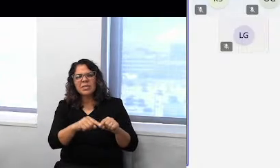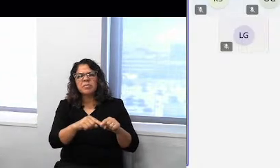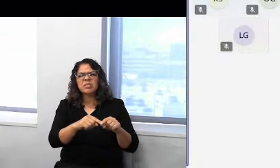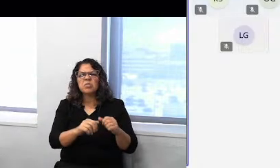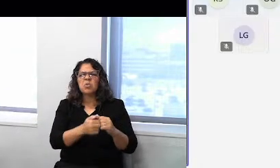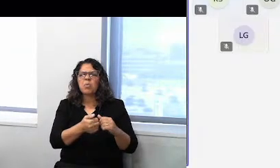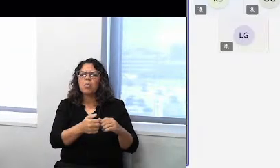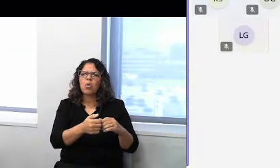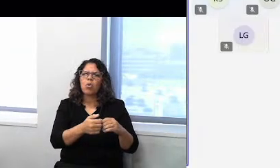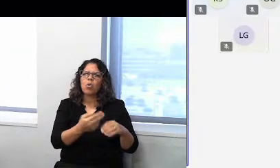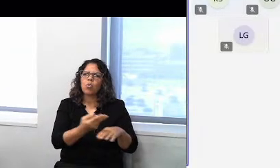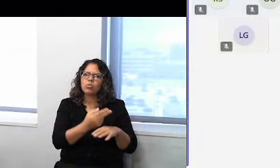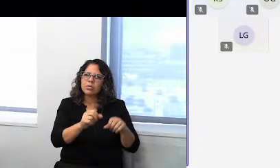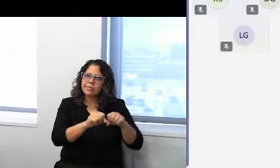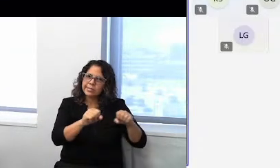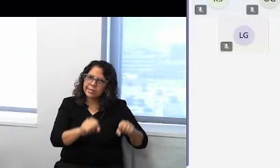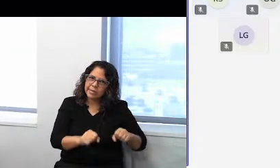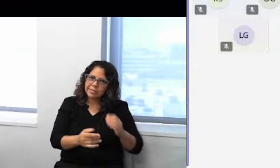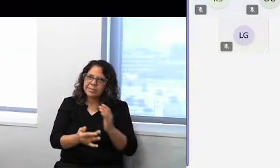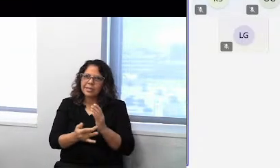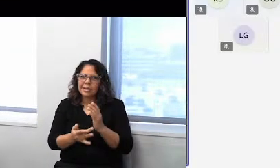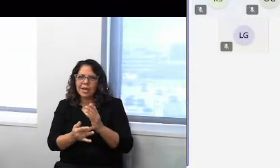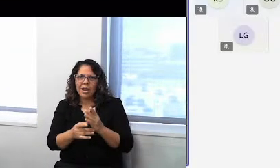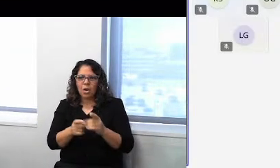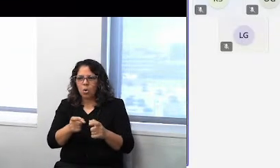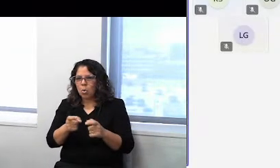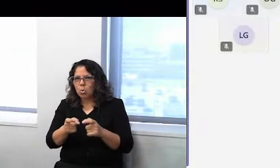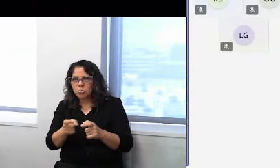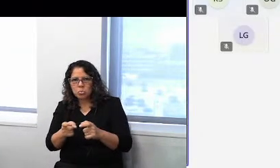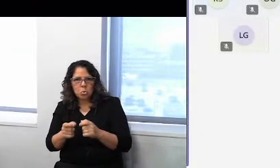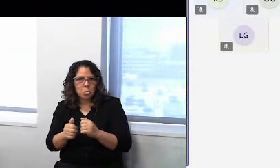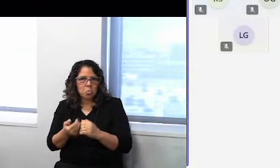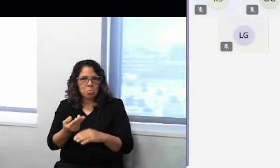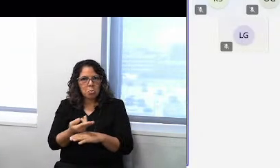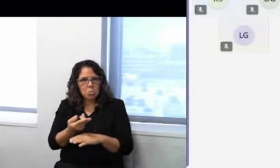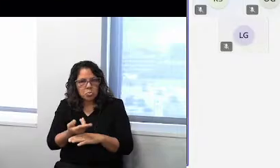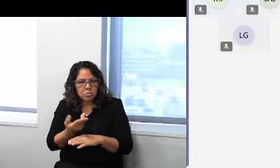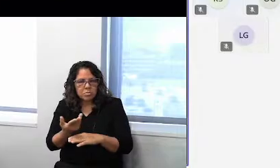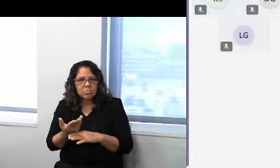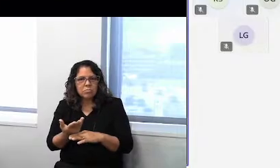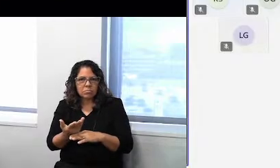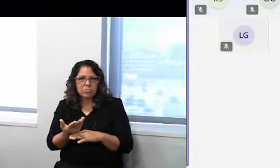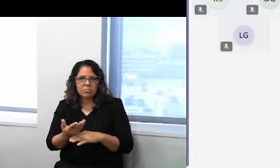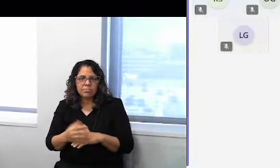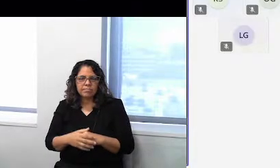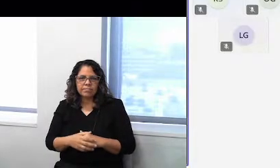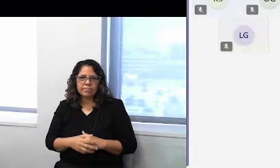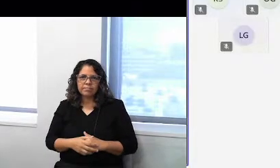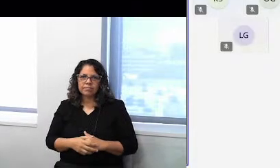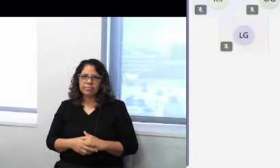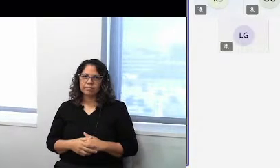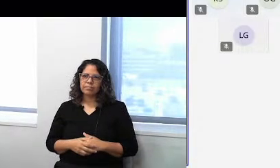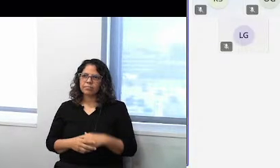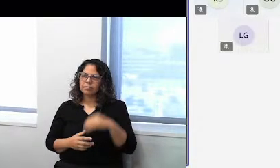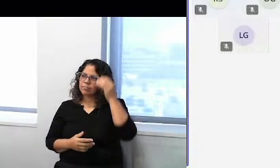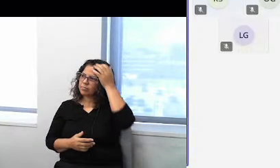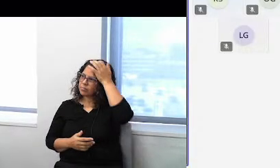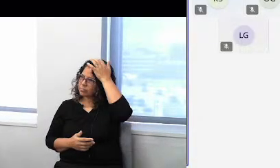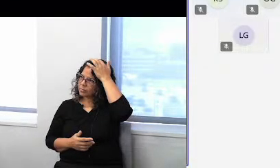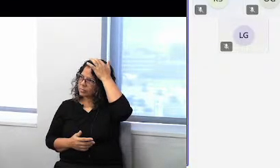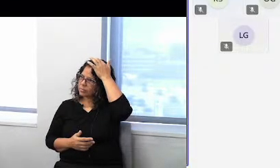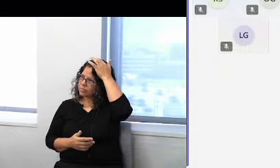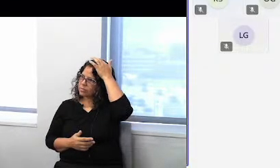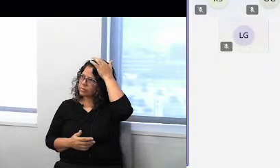that you're utilizing. You can separate it. Yes, okay, Because when we're talking, I understand that. Okay, now okay, the existing projects that have